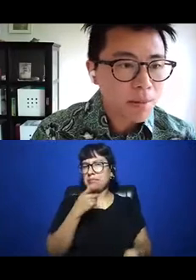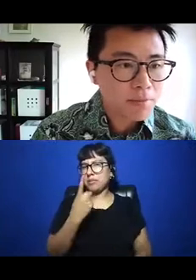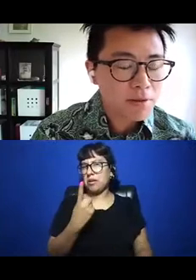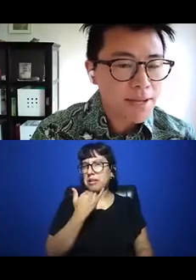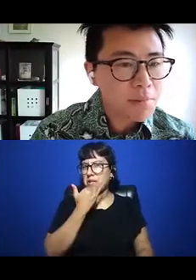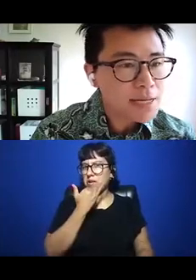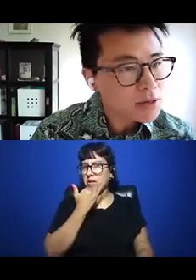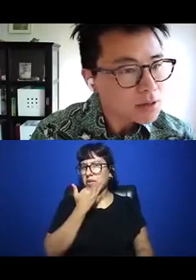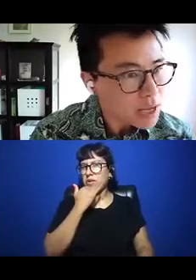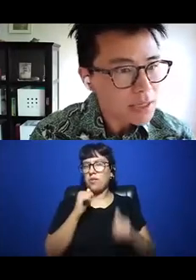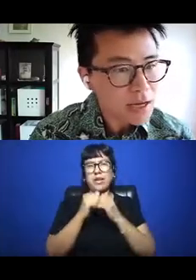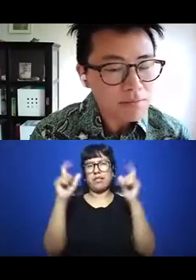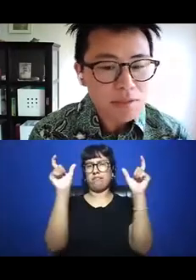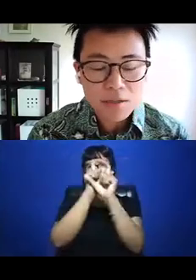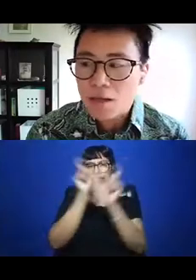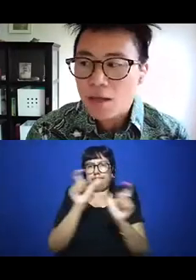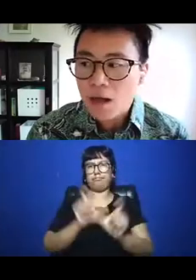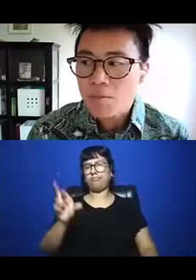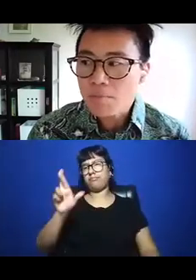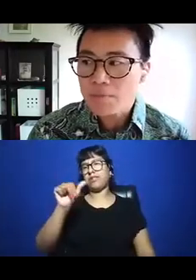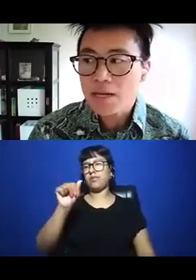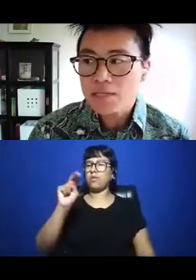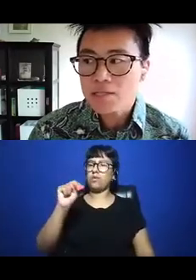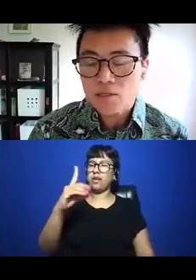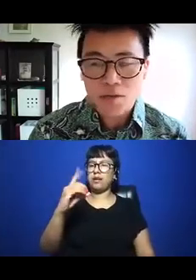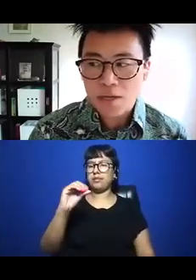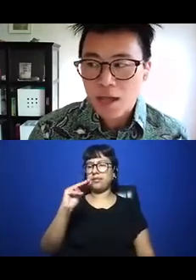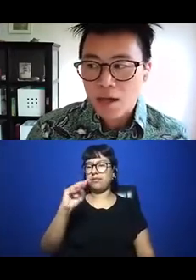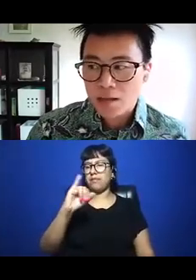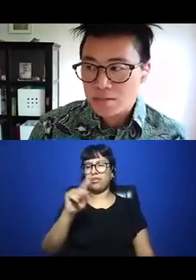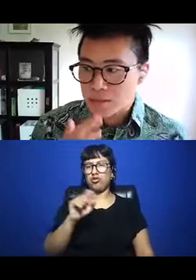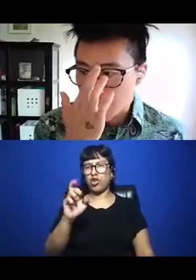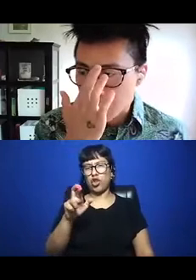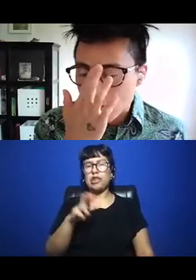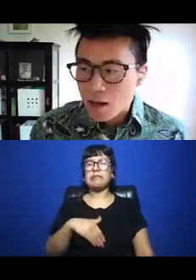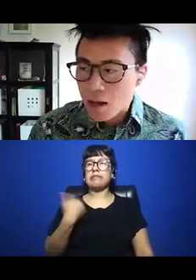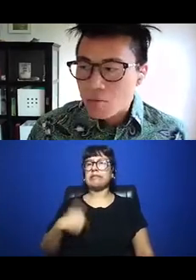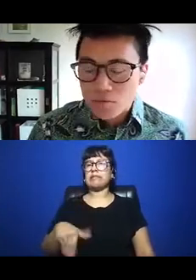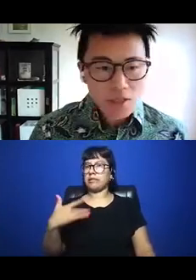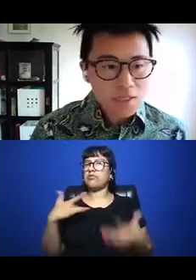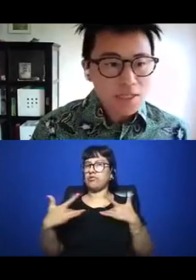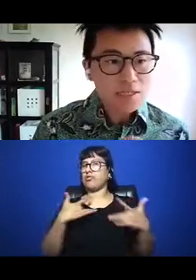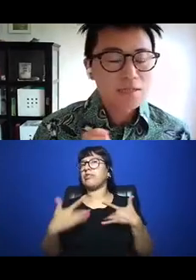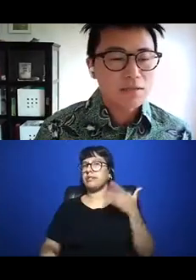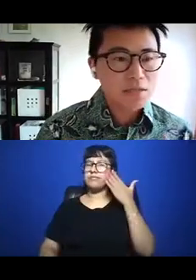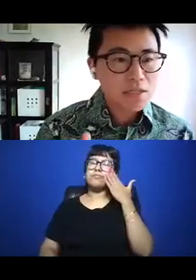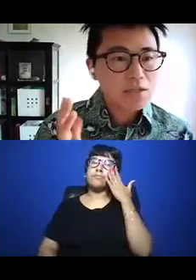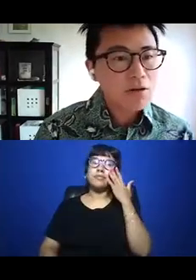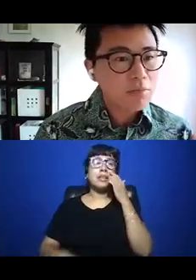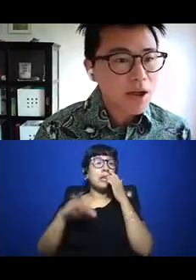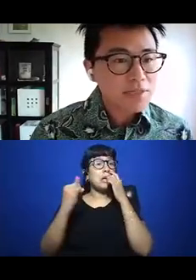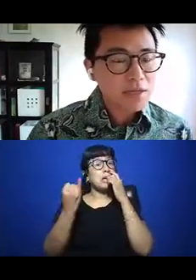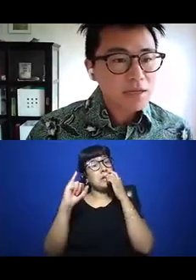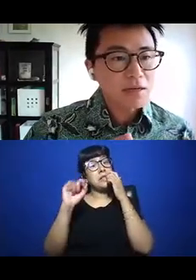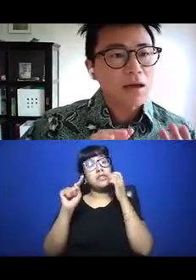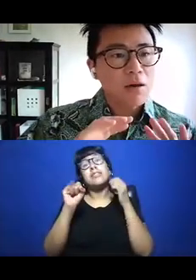some problem with the randomizer at times. That is concerning, and Jitsi is good